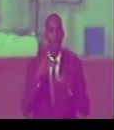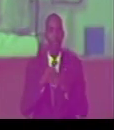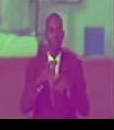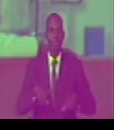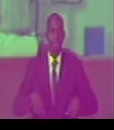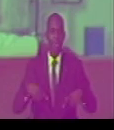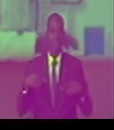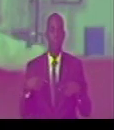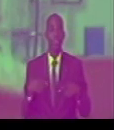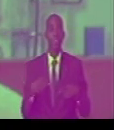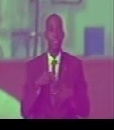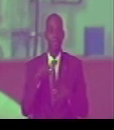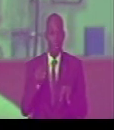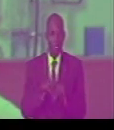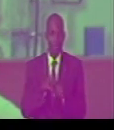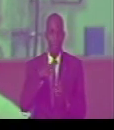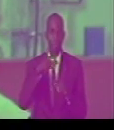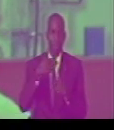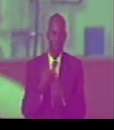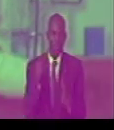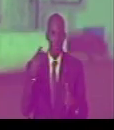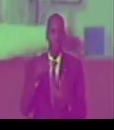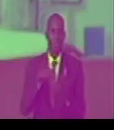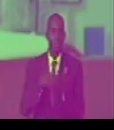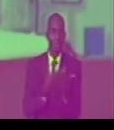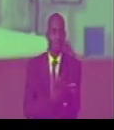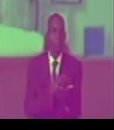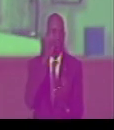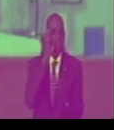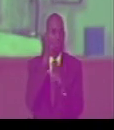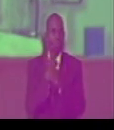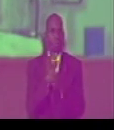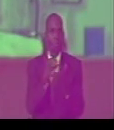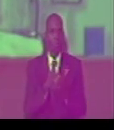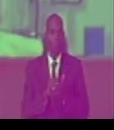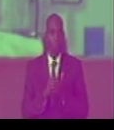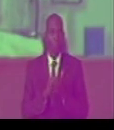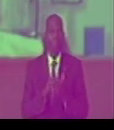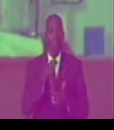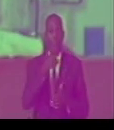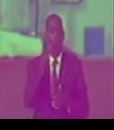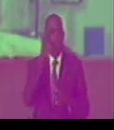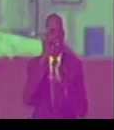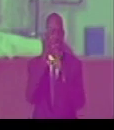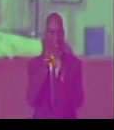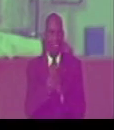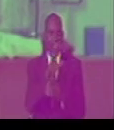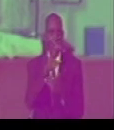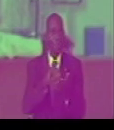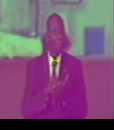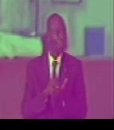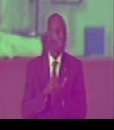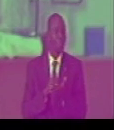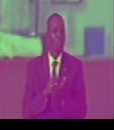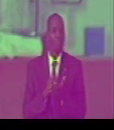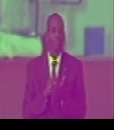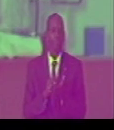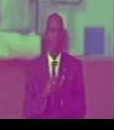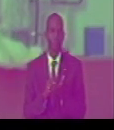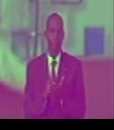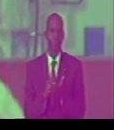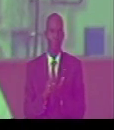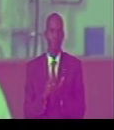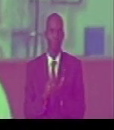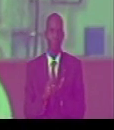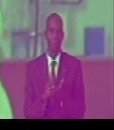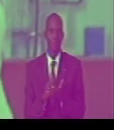needed miracles in their lives is here with us. Even in the service of this morning, you will receive your own. I